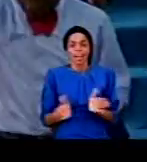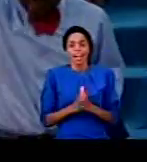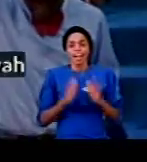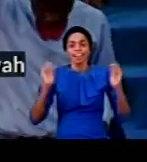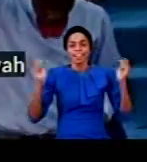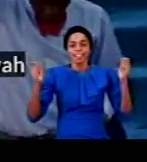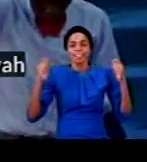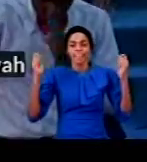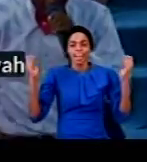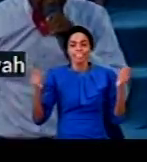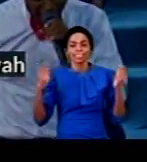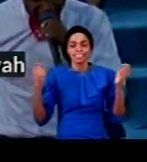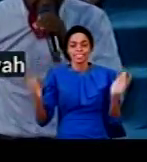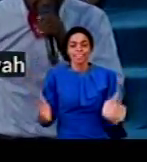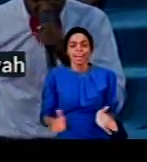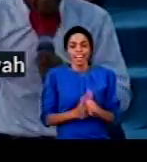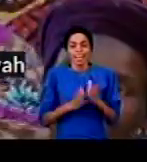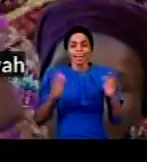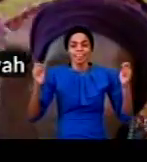Hallelujah.